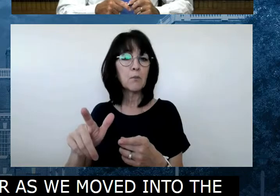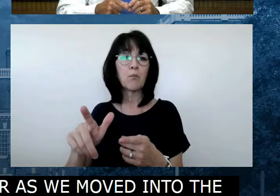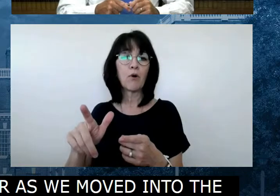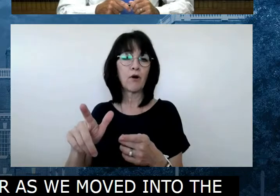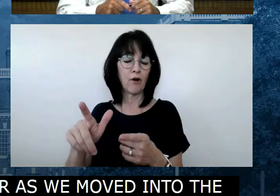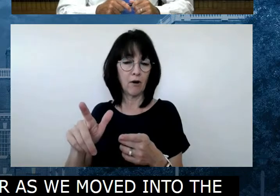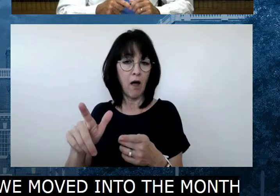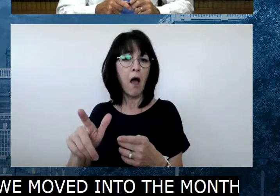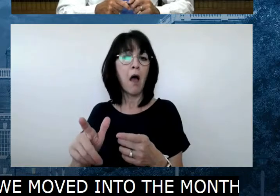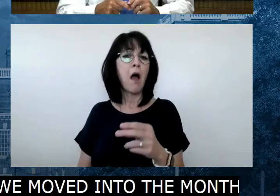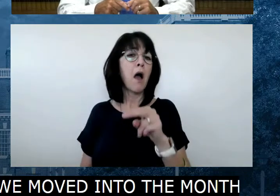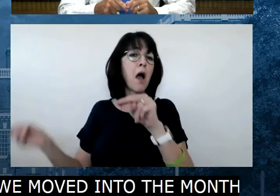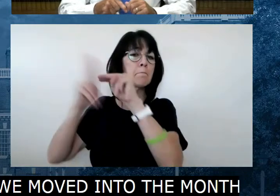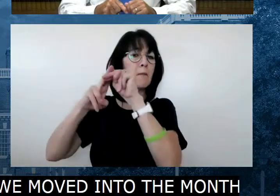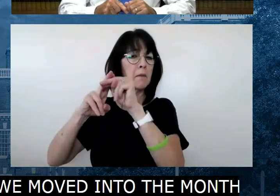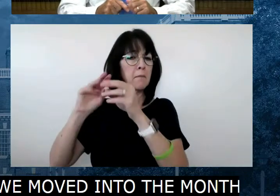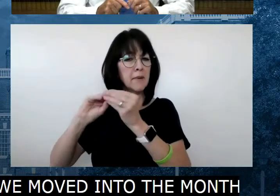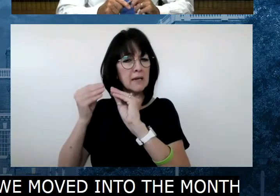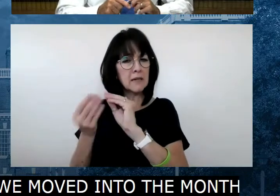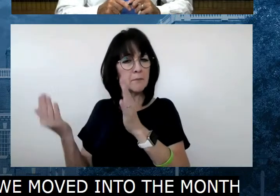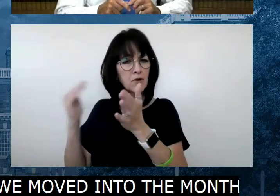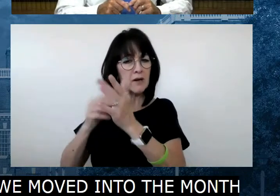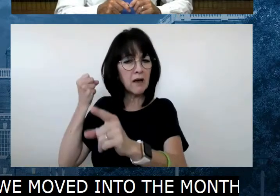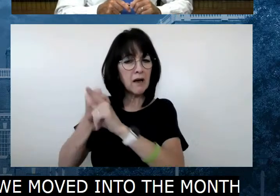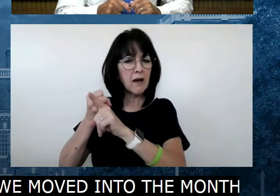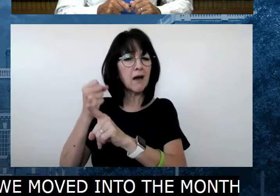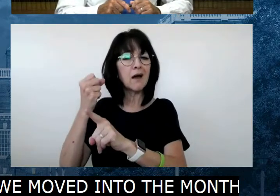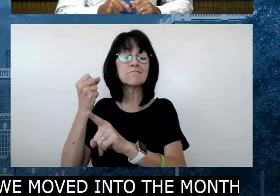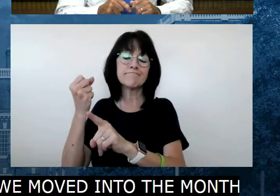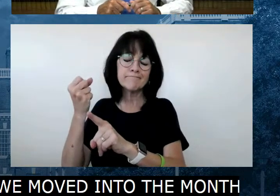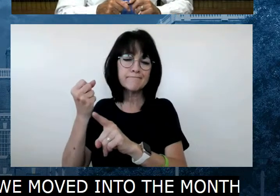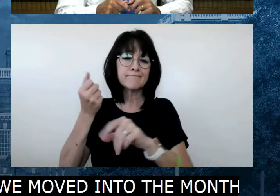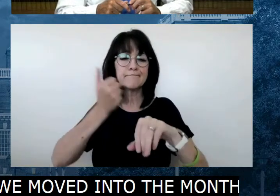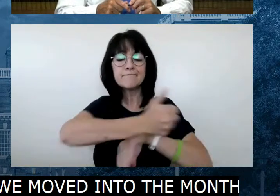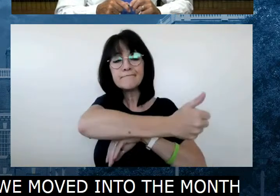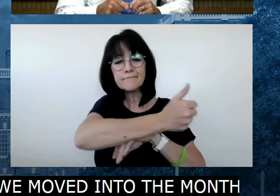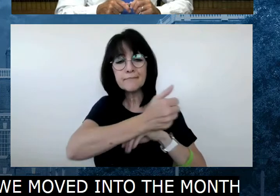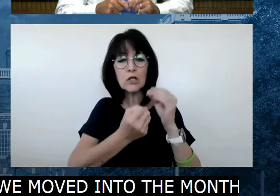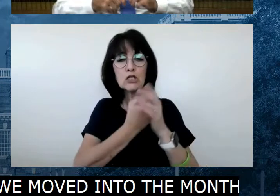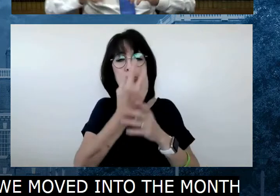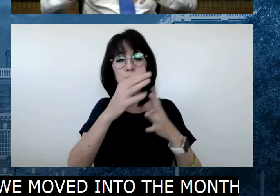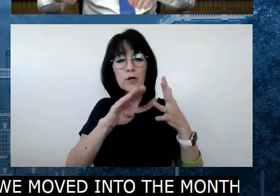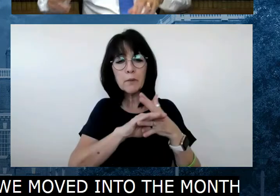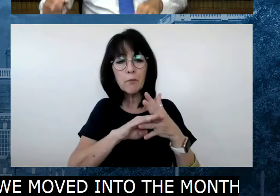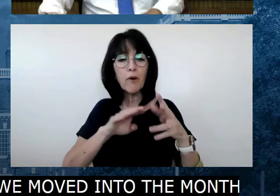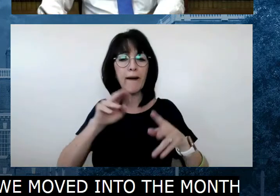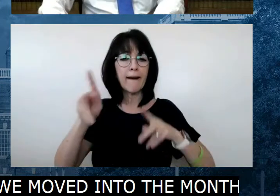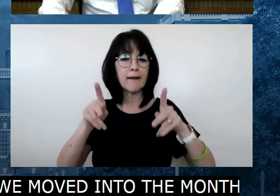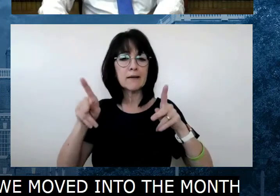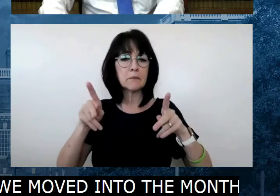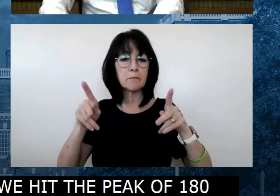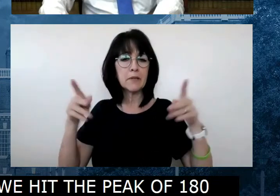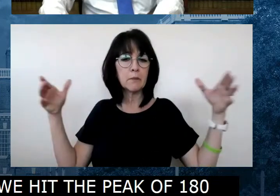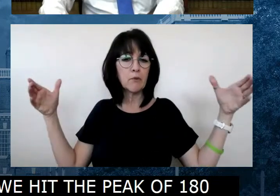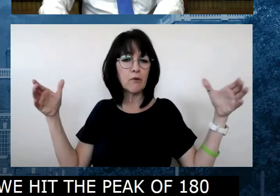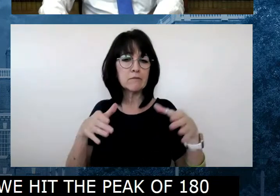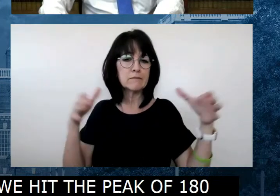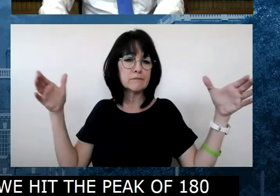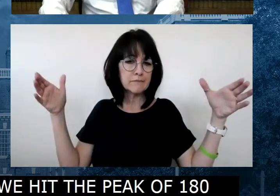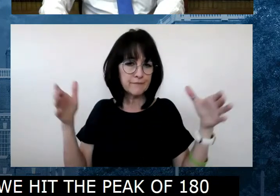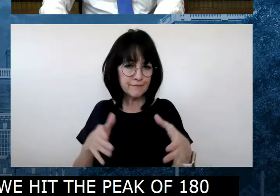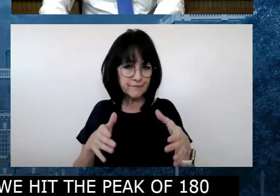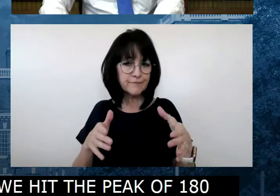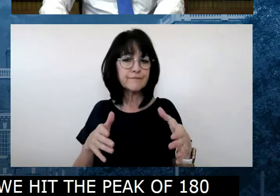month of April. We hit the peak of 180 and then got better until just the latest number where there